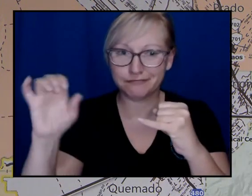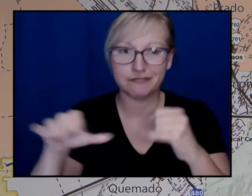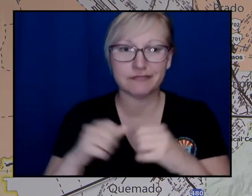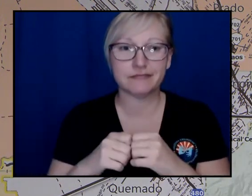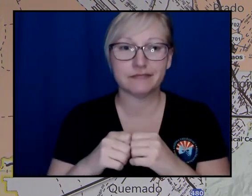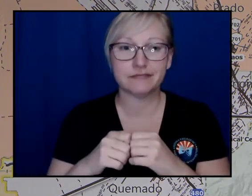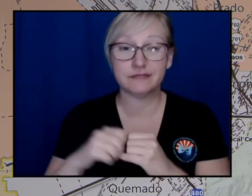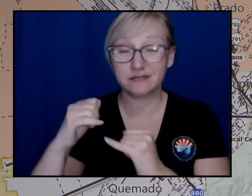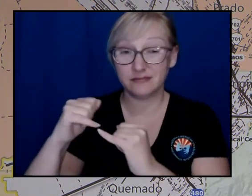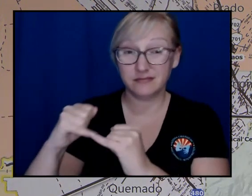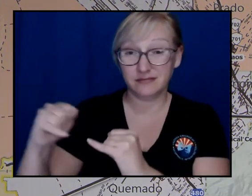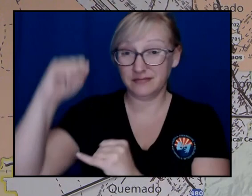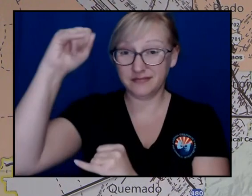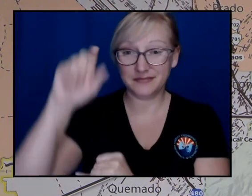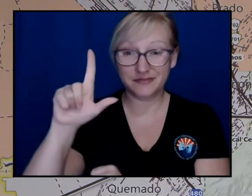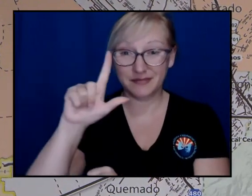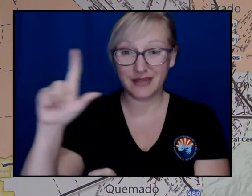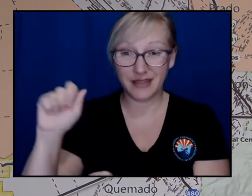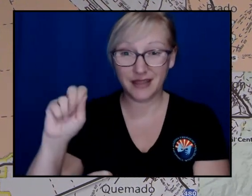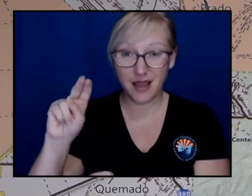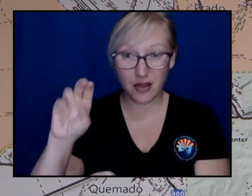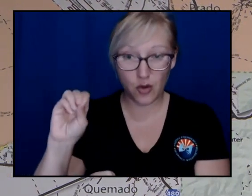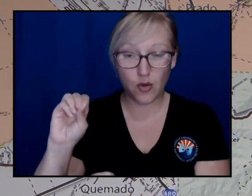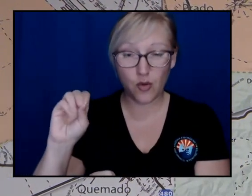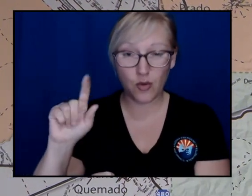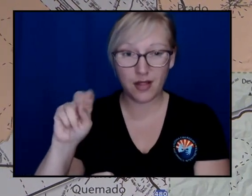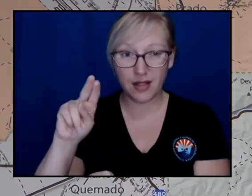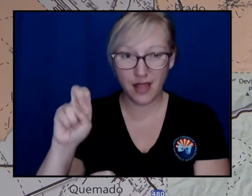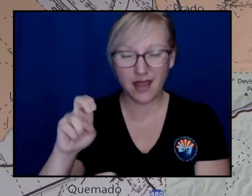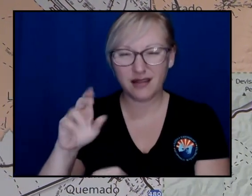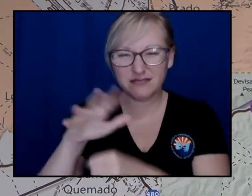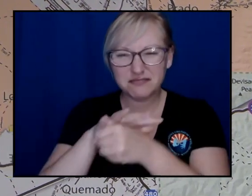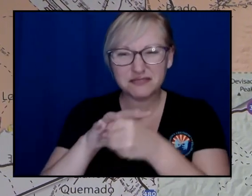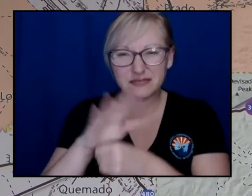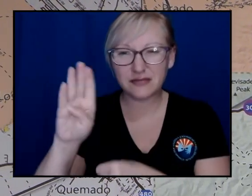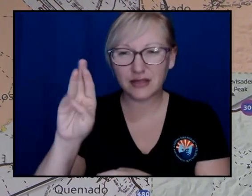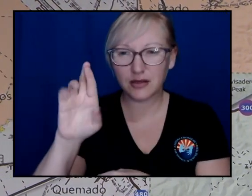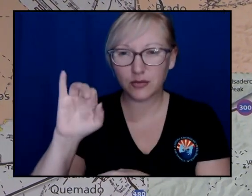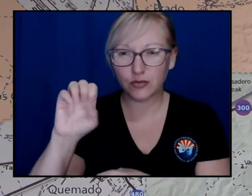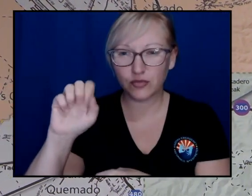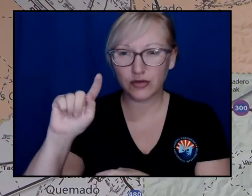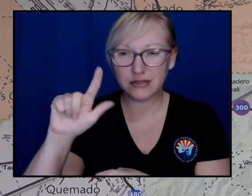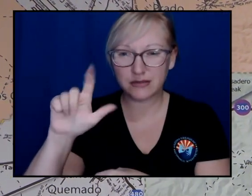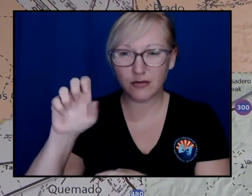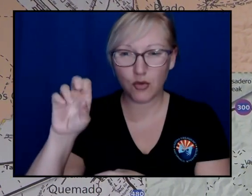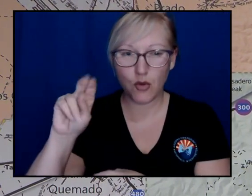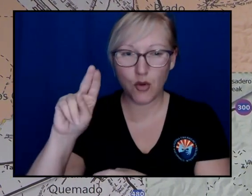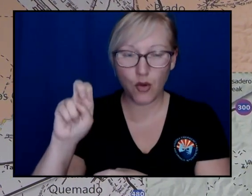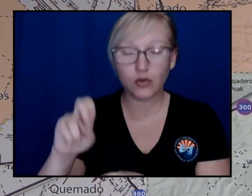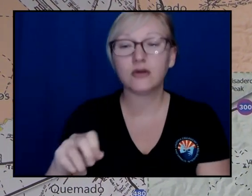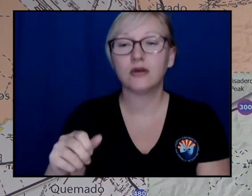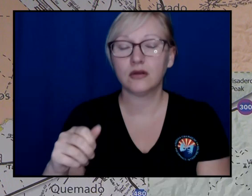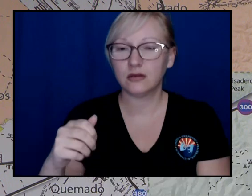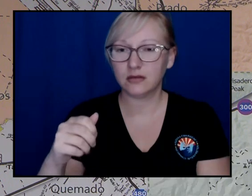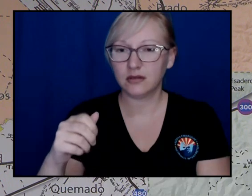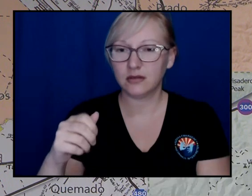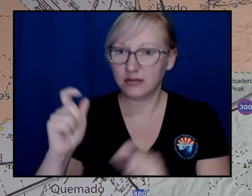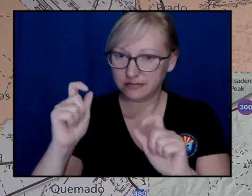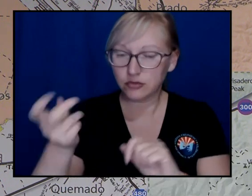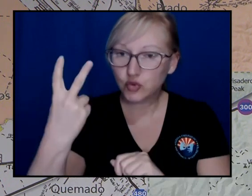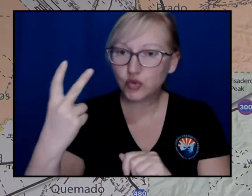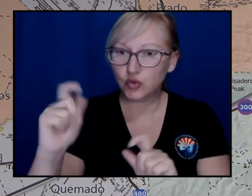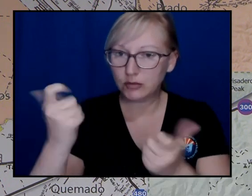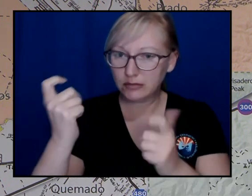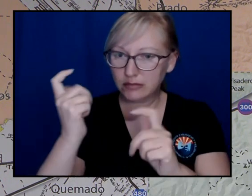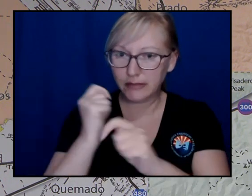Llano line in the Bristle Cone area, we have two pieces of equipment doing dozer repair work in there. That's progress